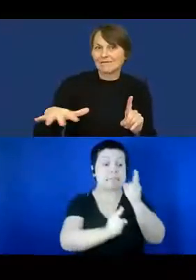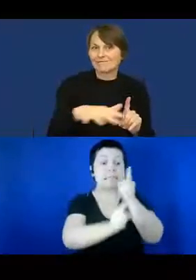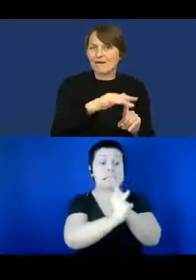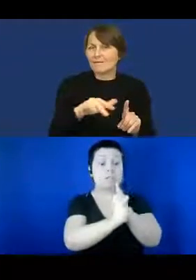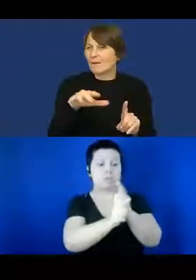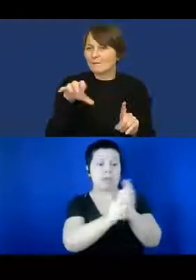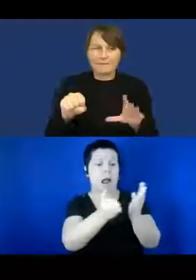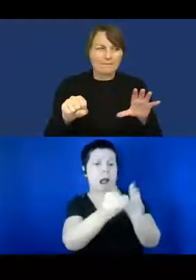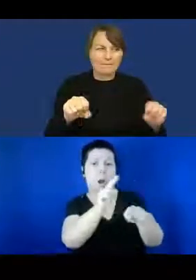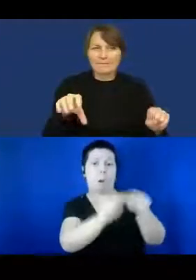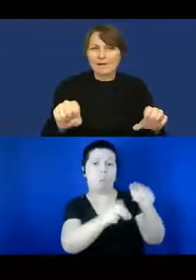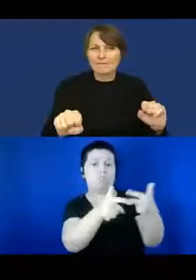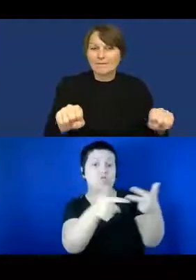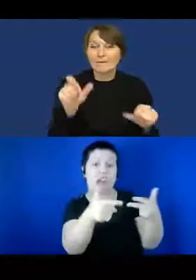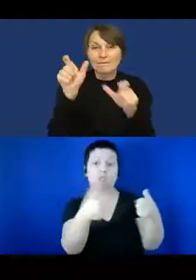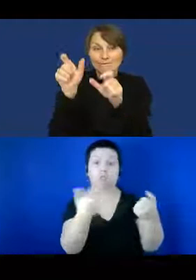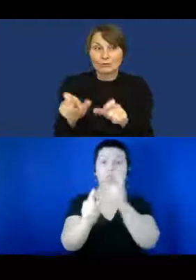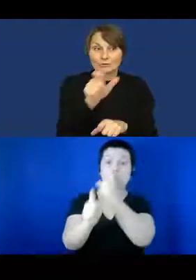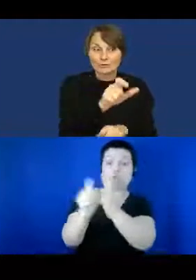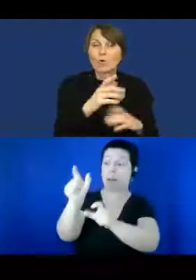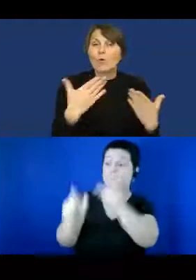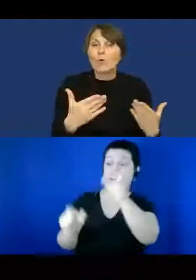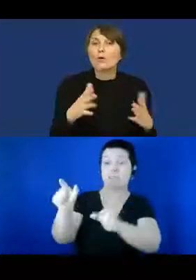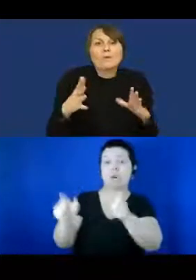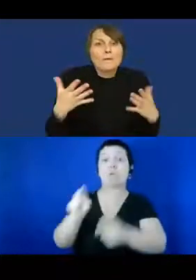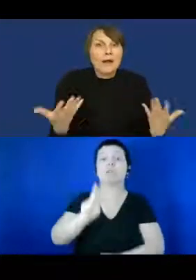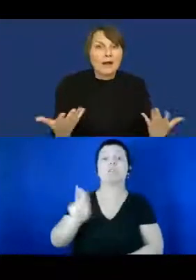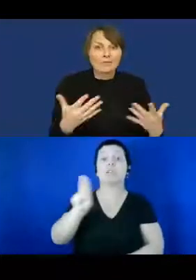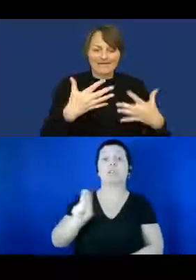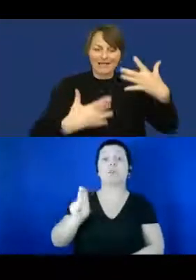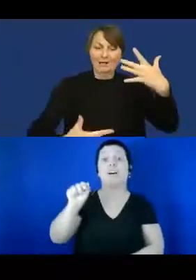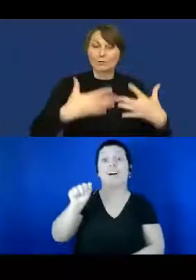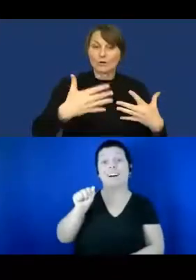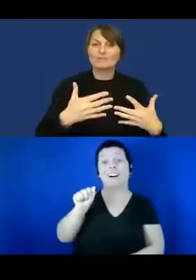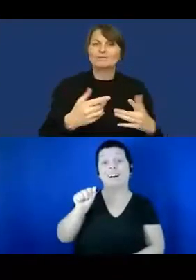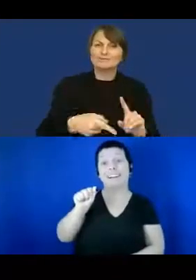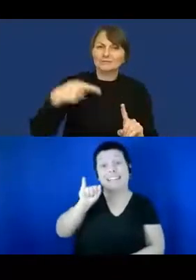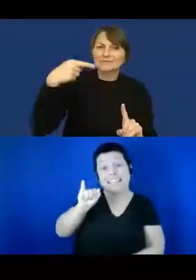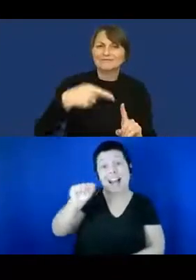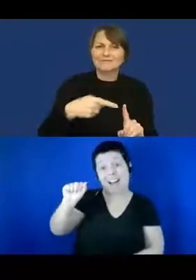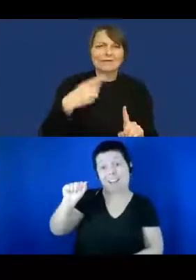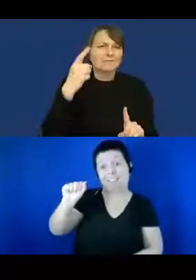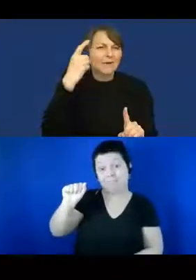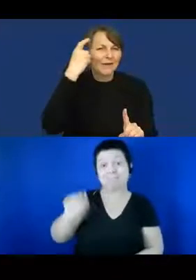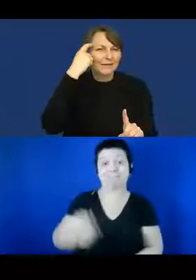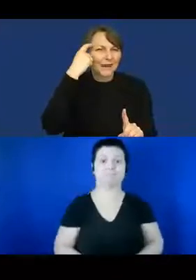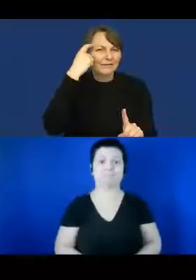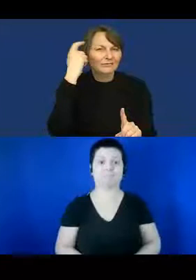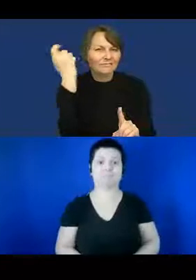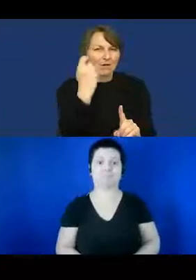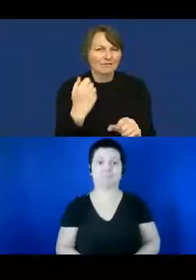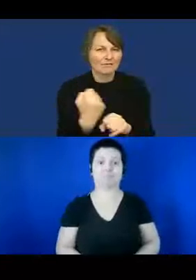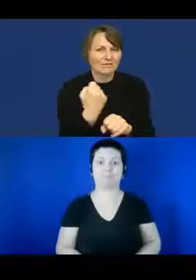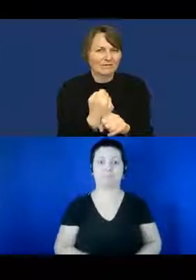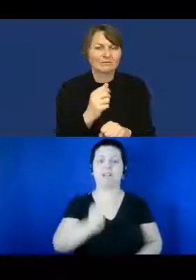using artificial intelligence algorithms. And there's actually a huge number of these that can be identified. So on the